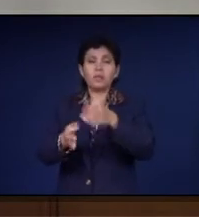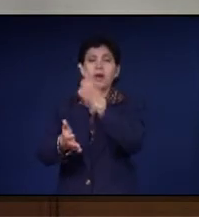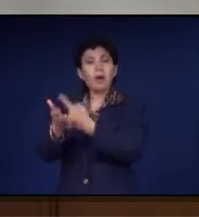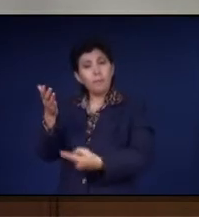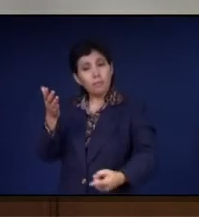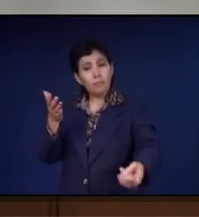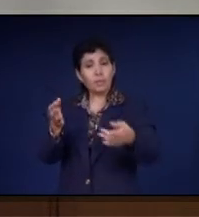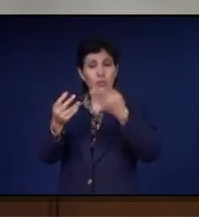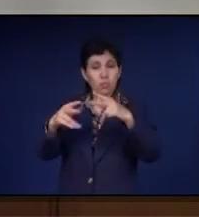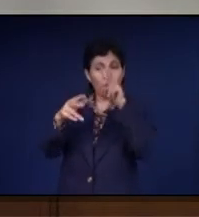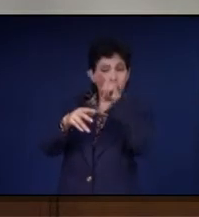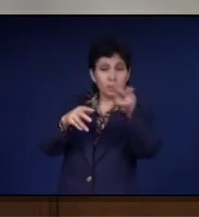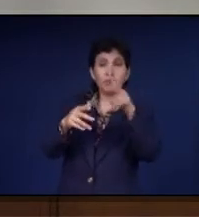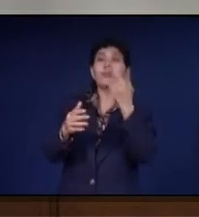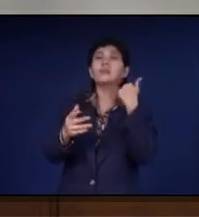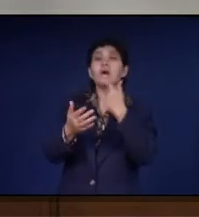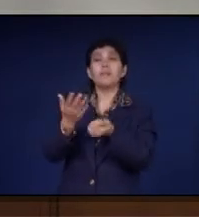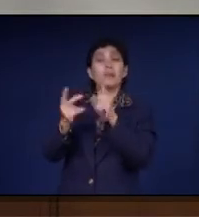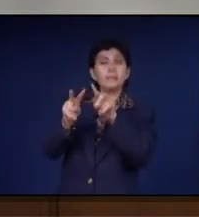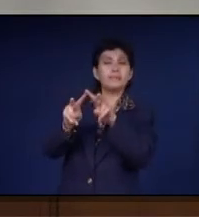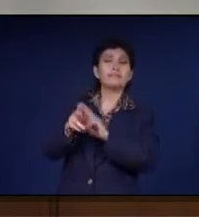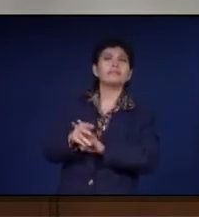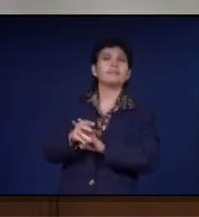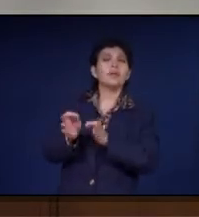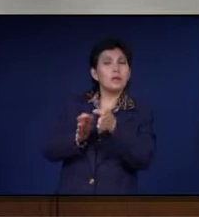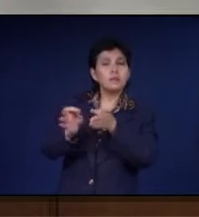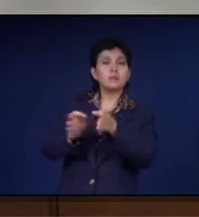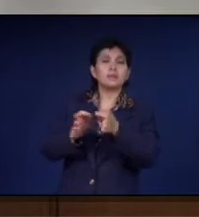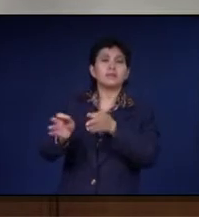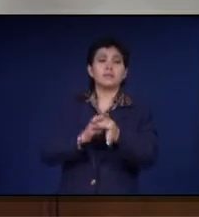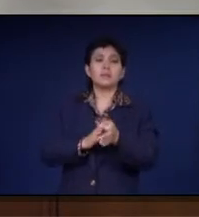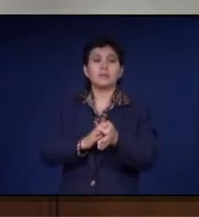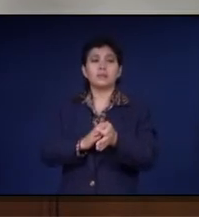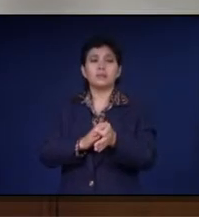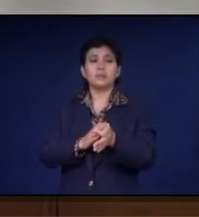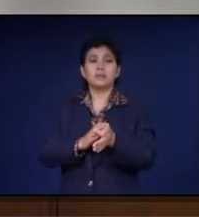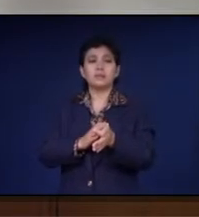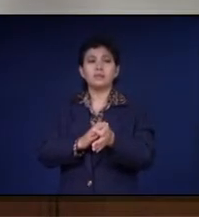observed. We connect the linkage between the different variables.